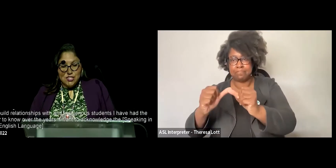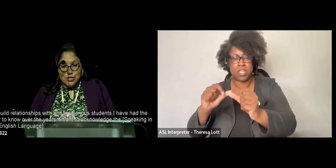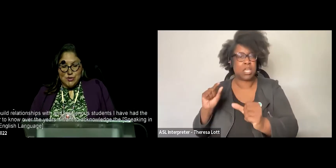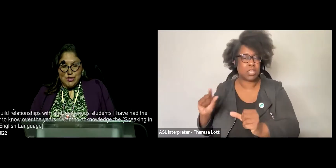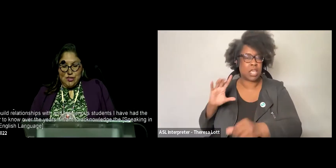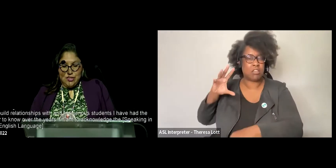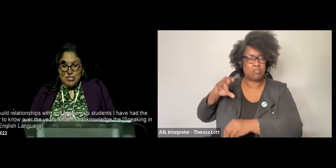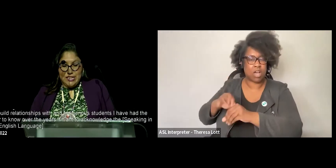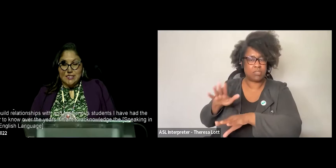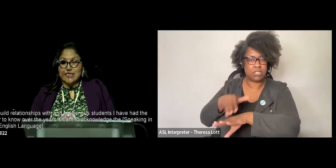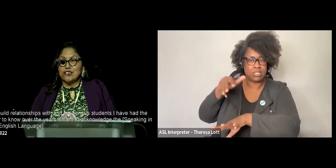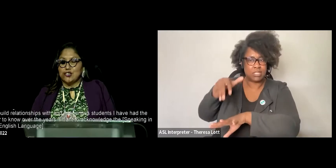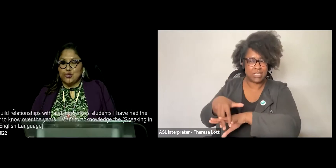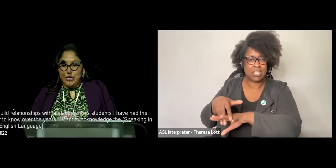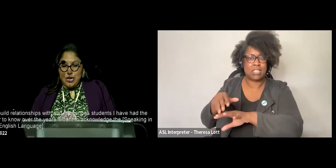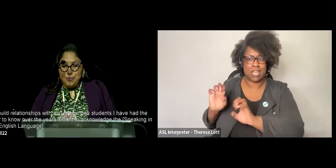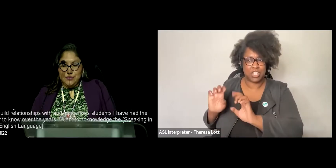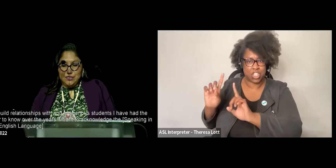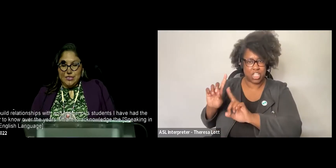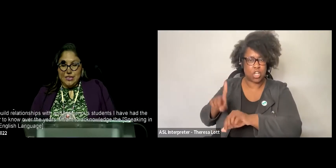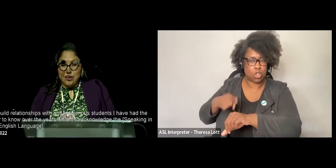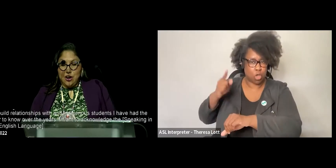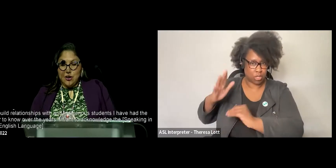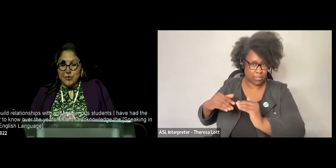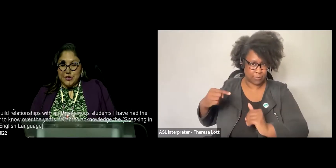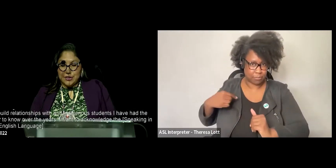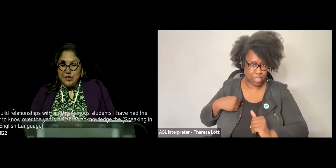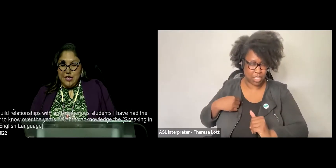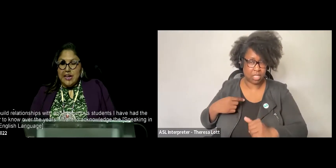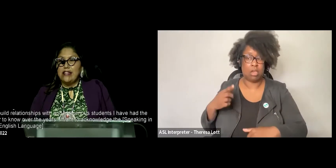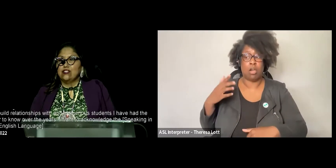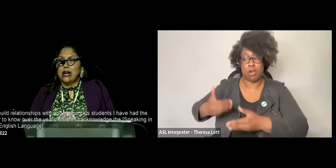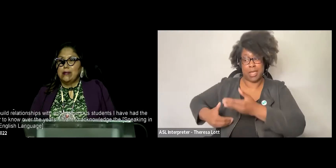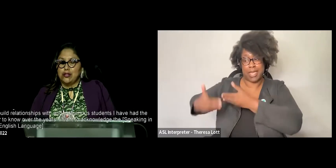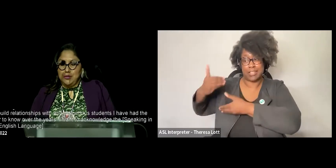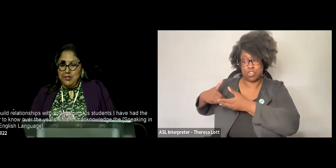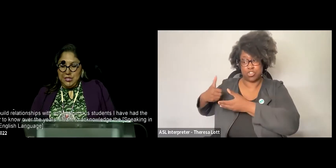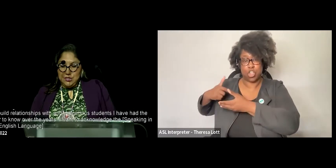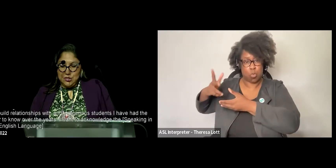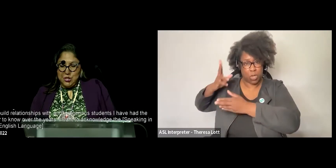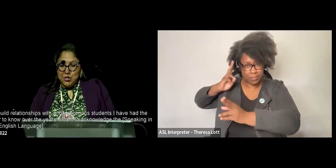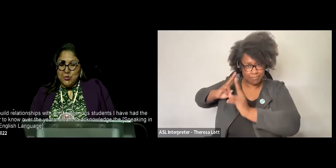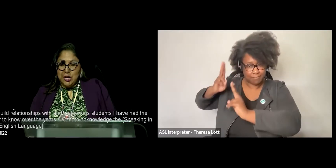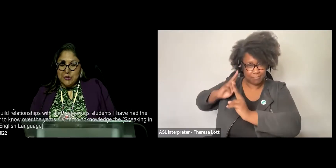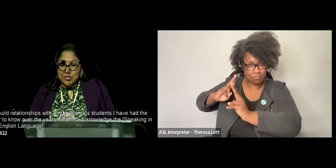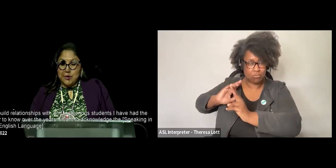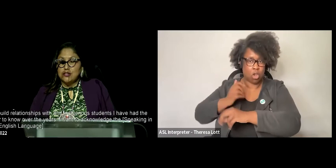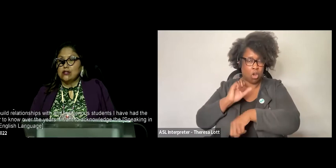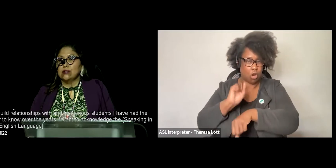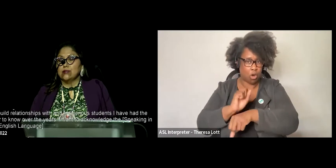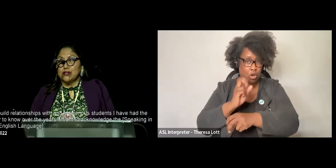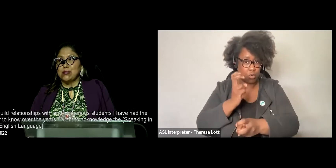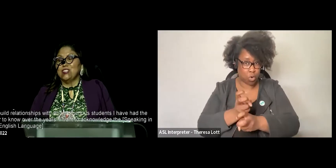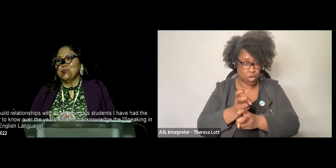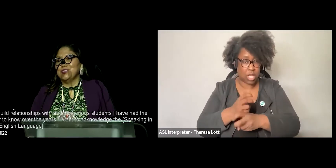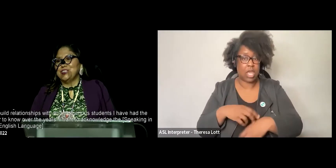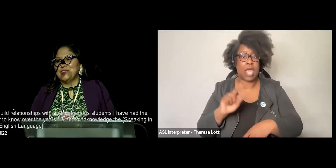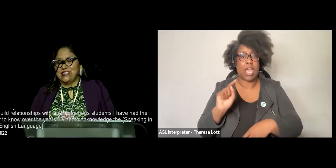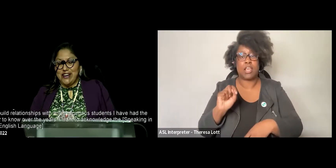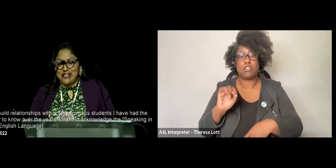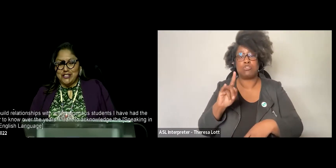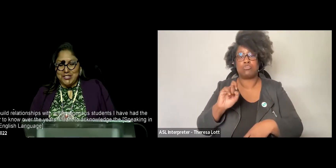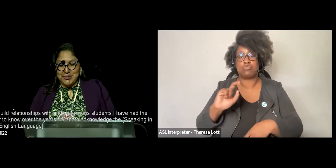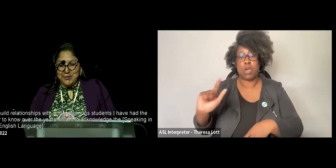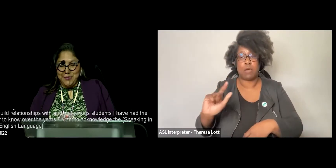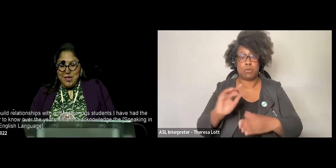I also want to acknowledge the ancestors we are uplifting in our heart work and the tribal communities who we are responsible to